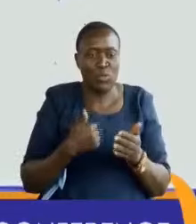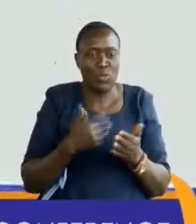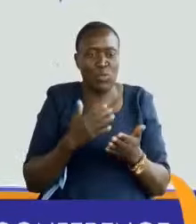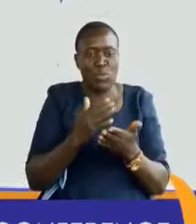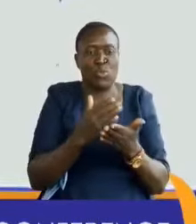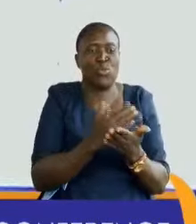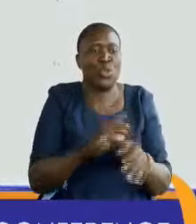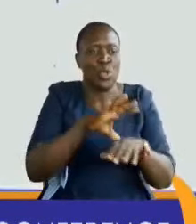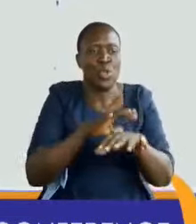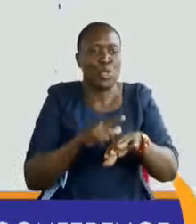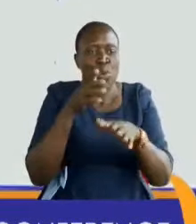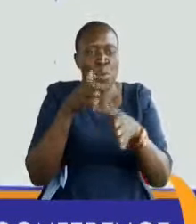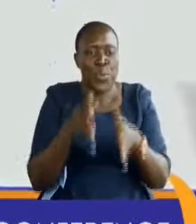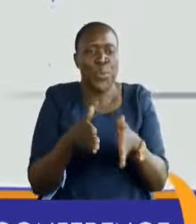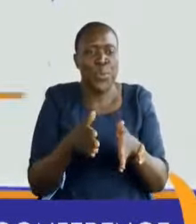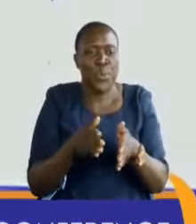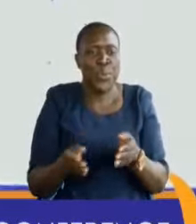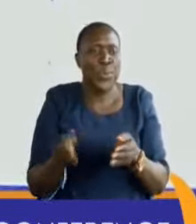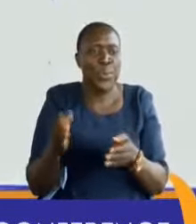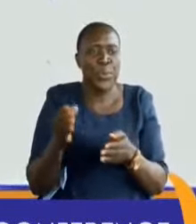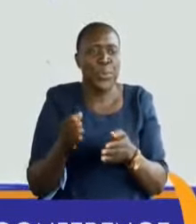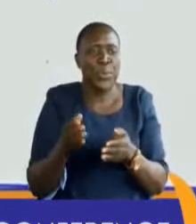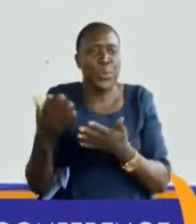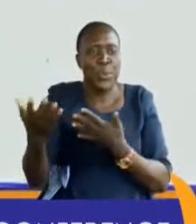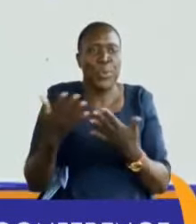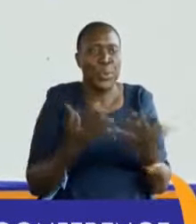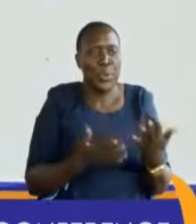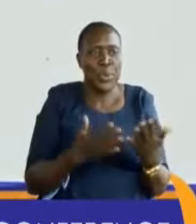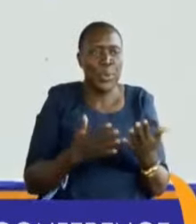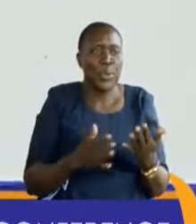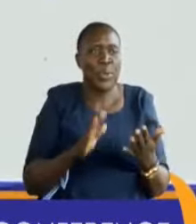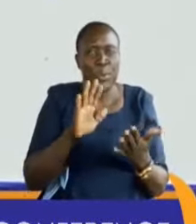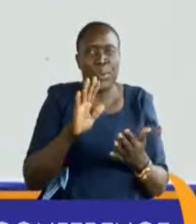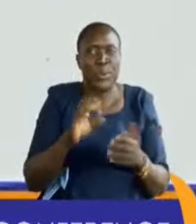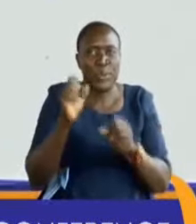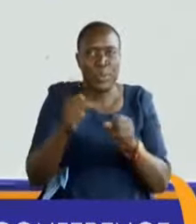and take this opportunity once again to welcome you to Homa Bay to this investment.